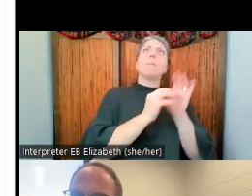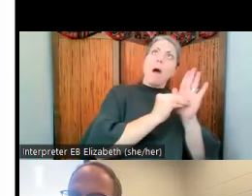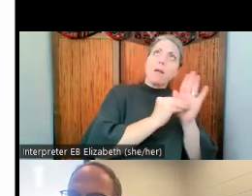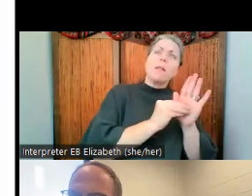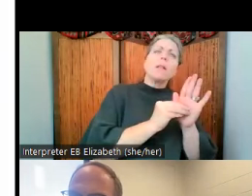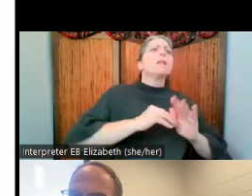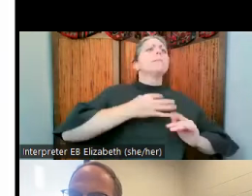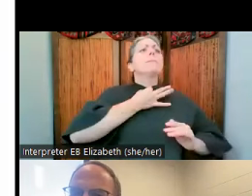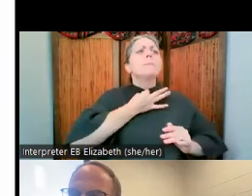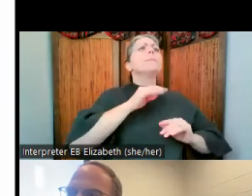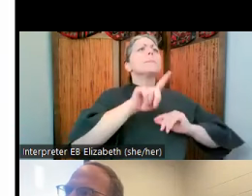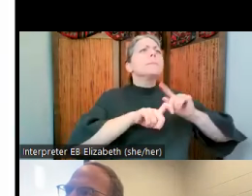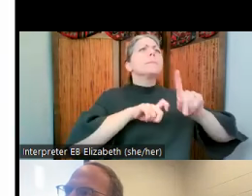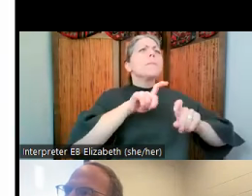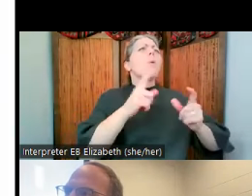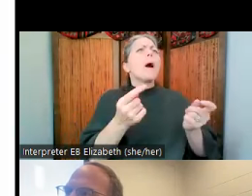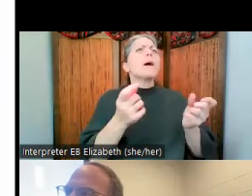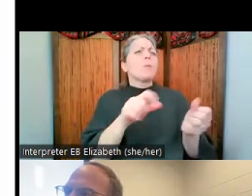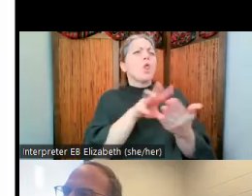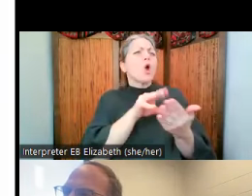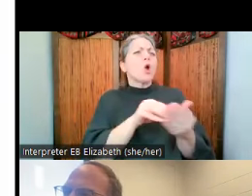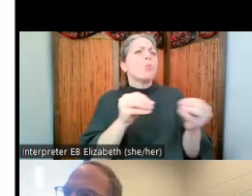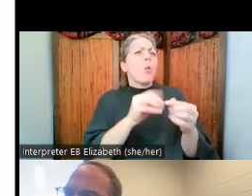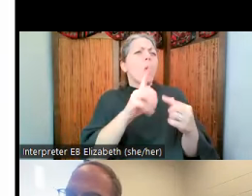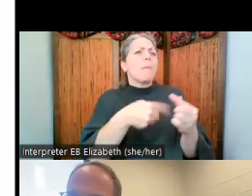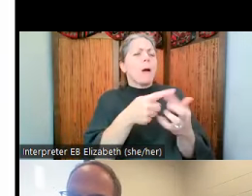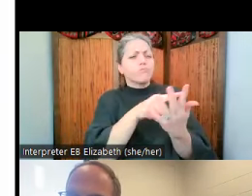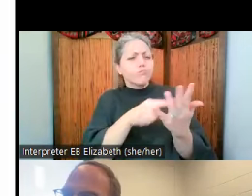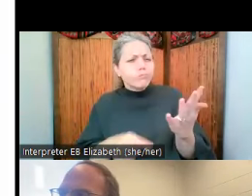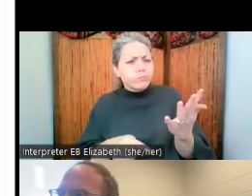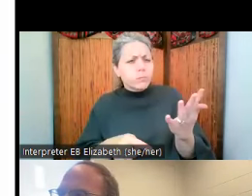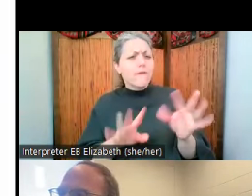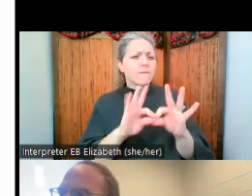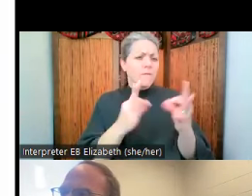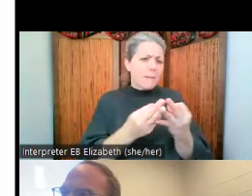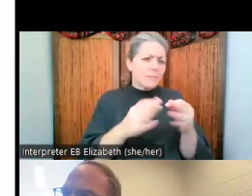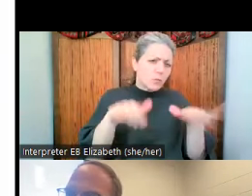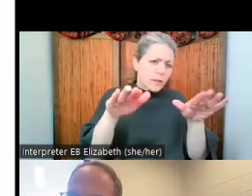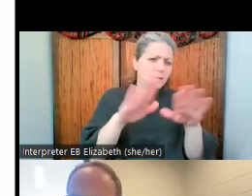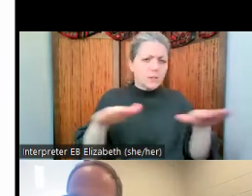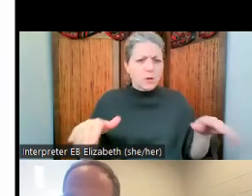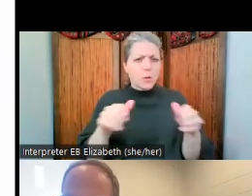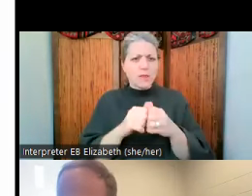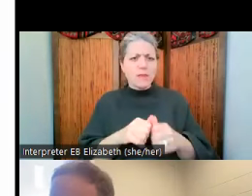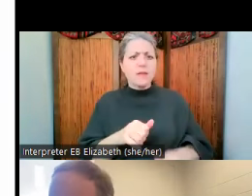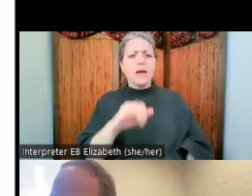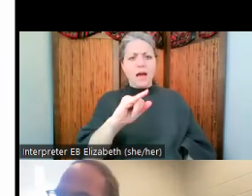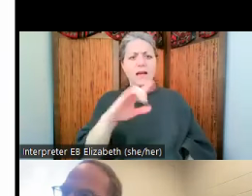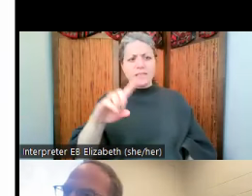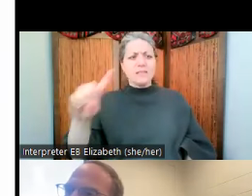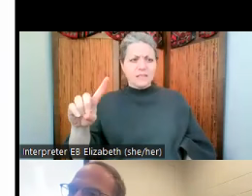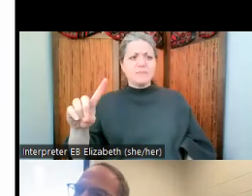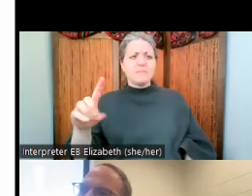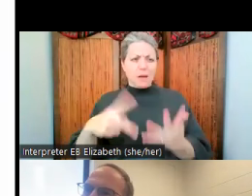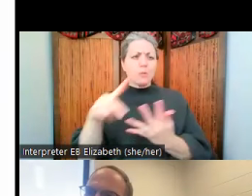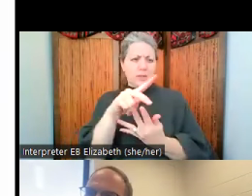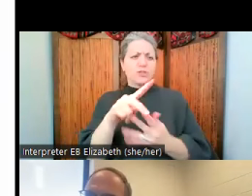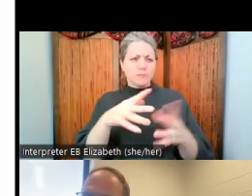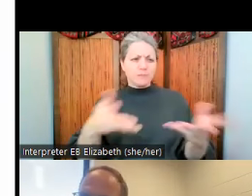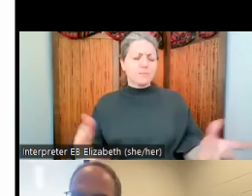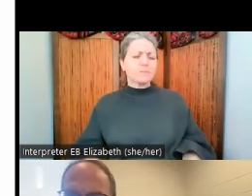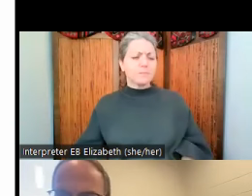inquire in that data, what we could learn specifically related to families raising children with developmental diagnoses.